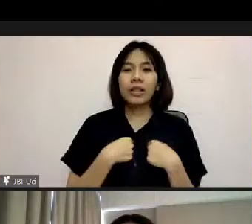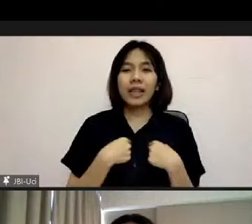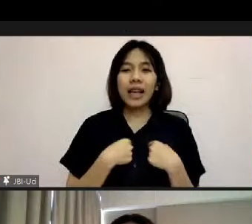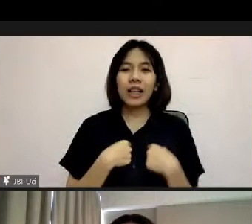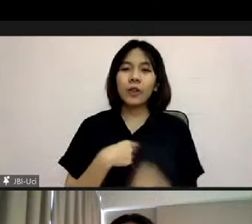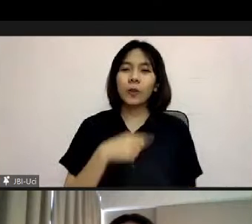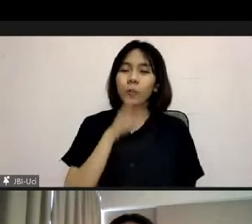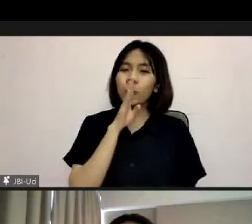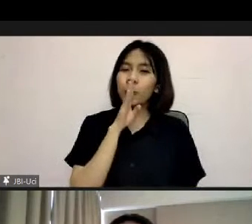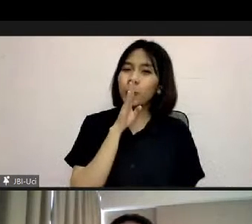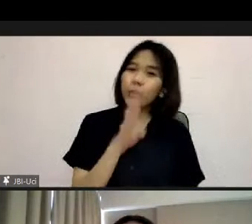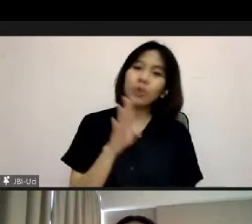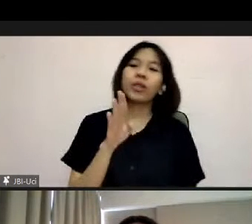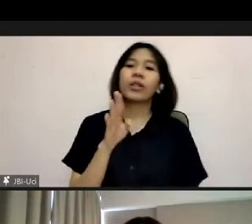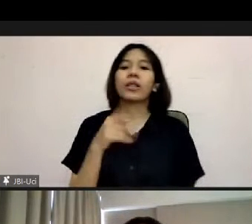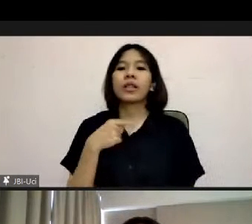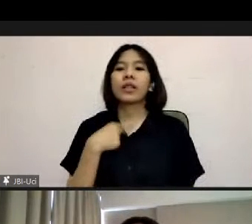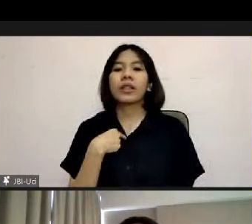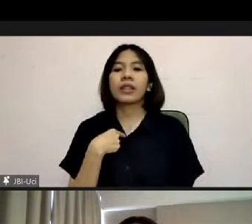I honestly,